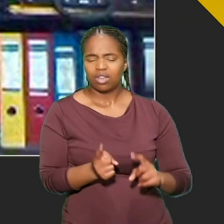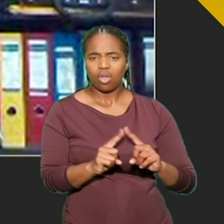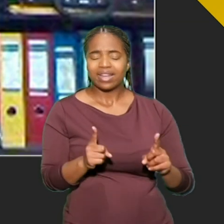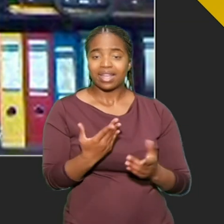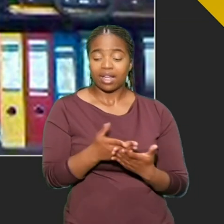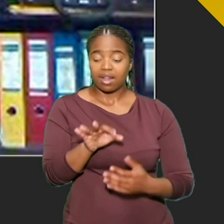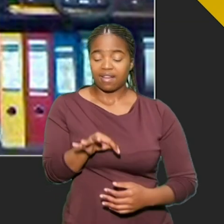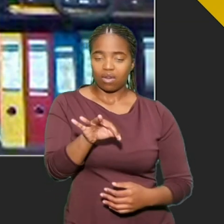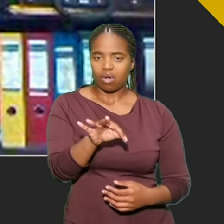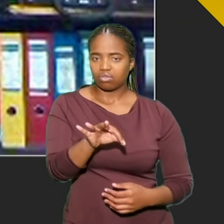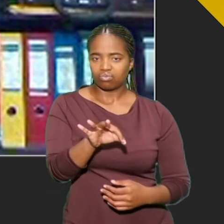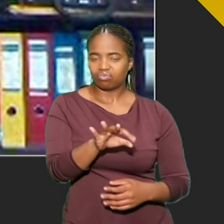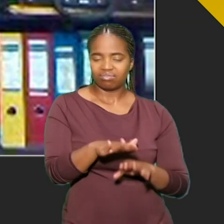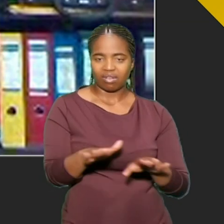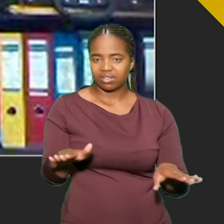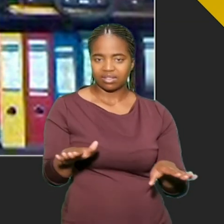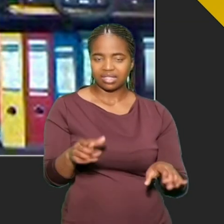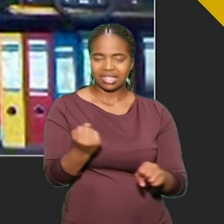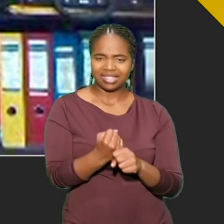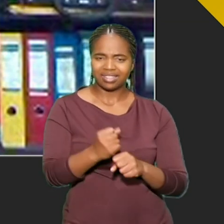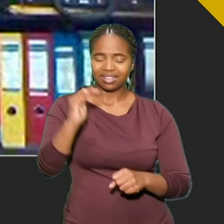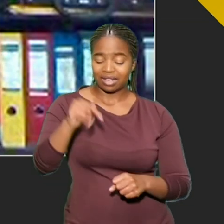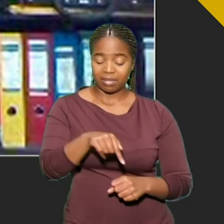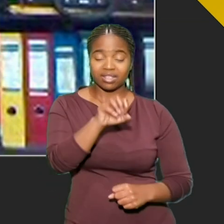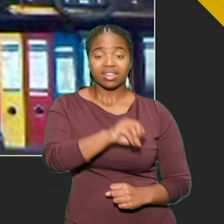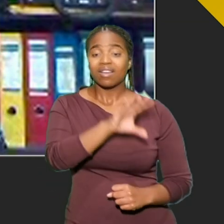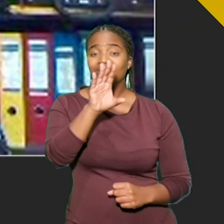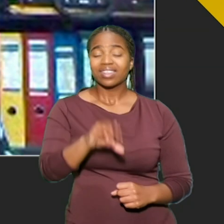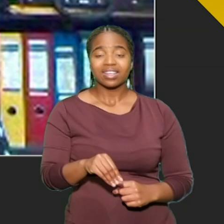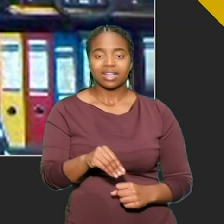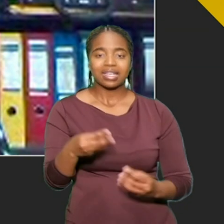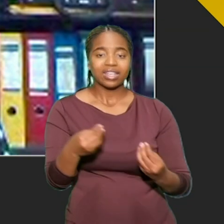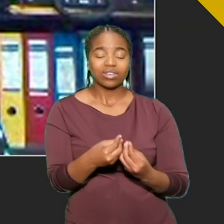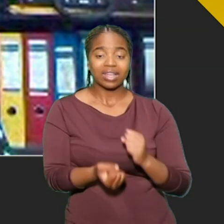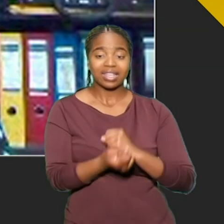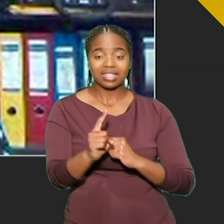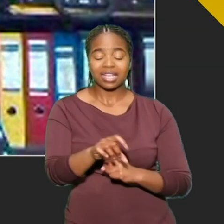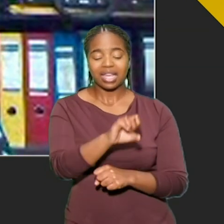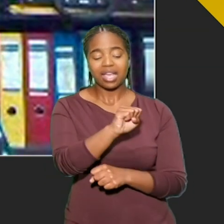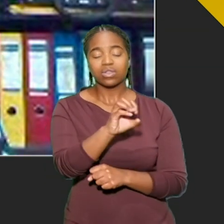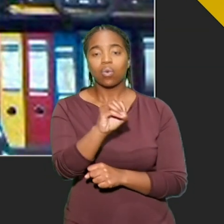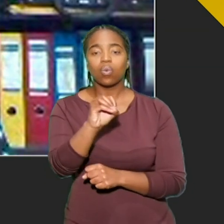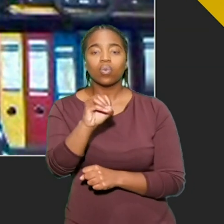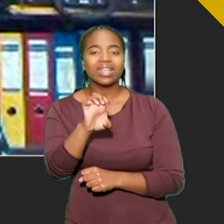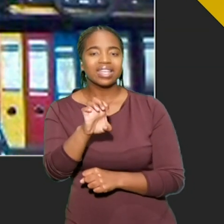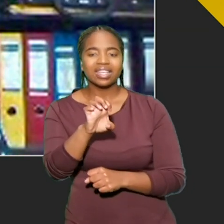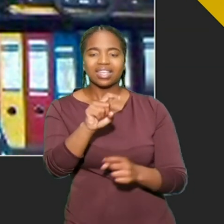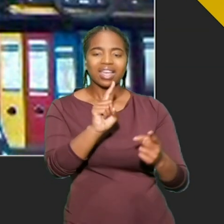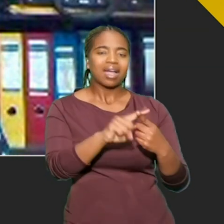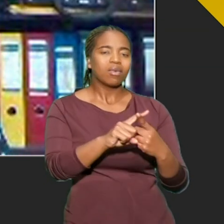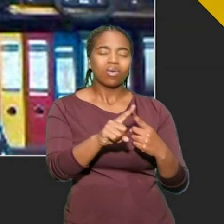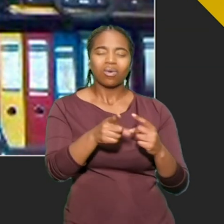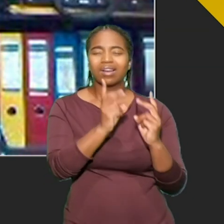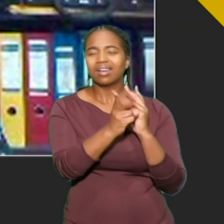not. So what has not happened in South Africa is that our SOEs, our PRASA, our Transnet, and